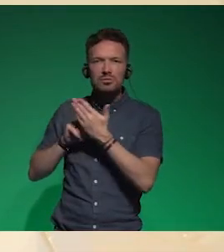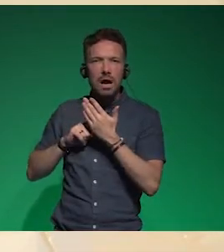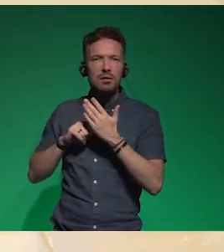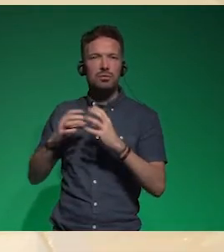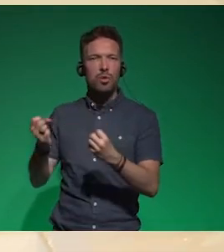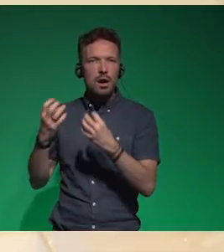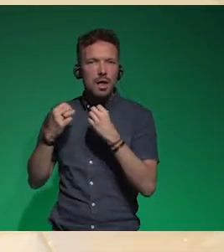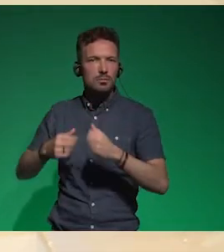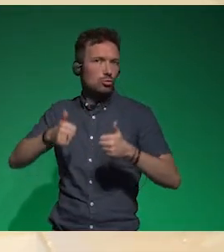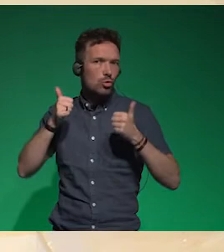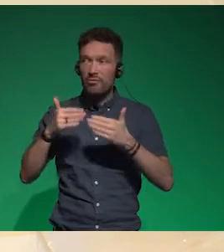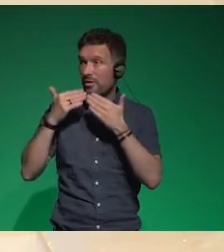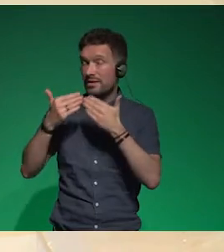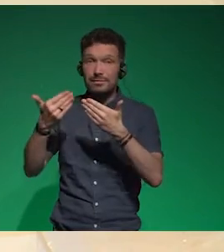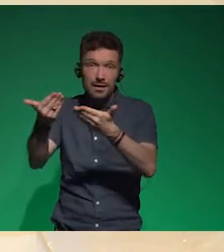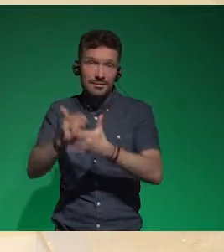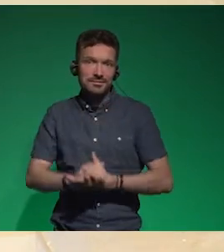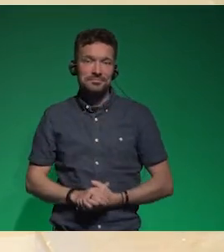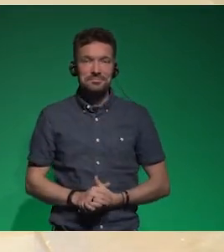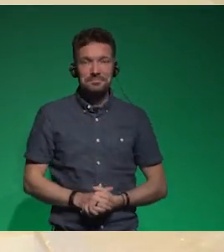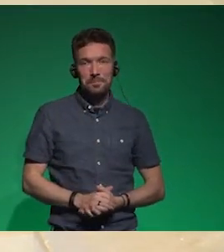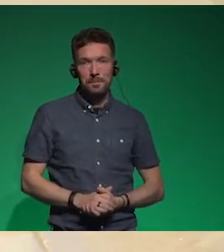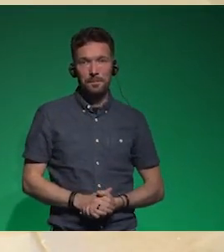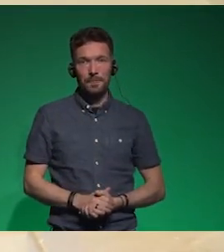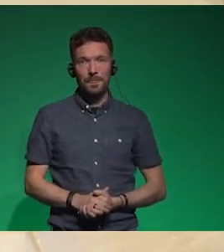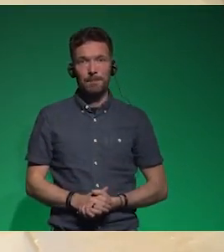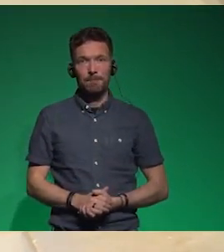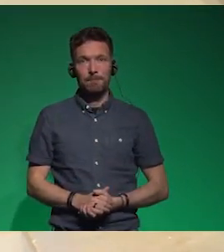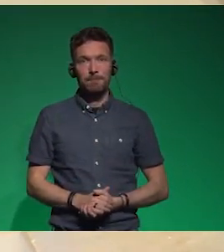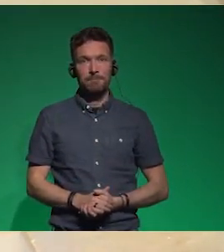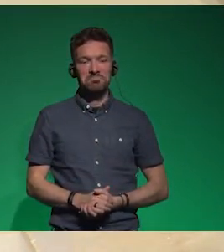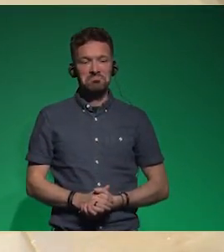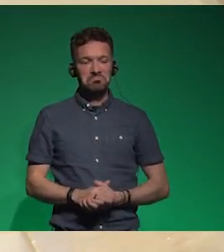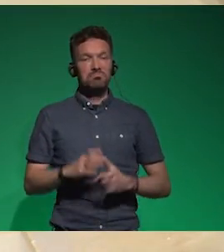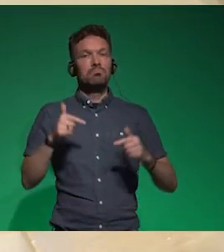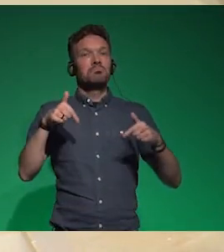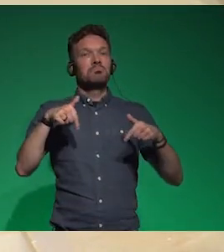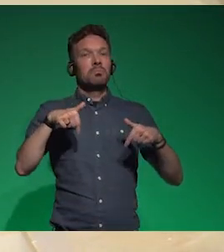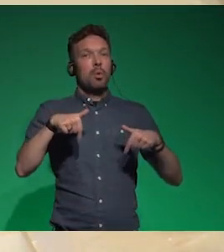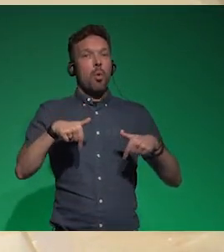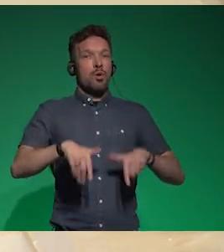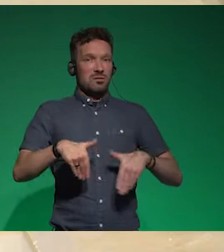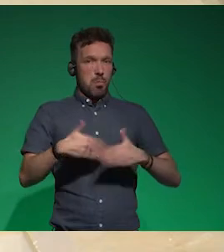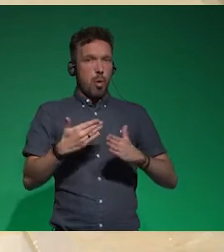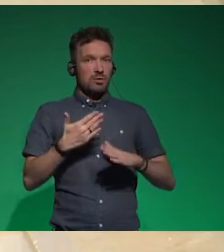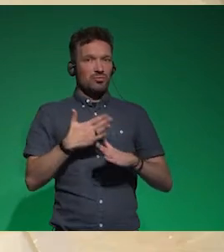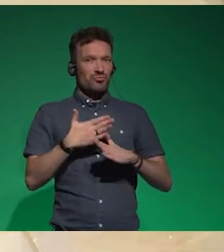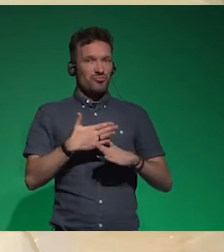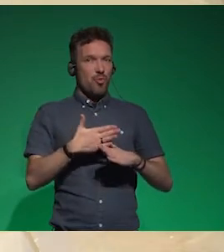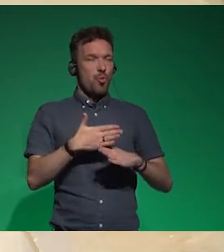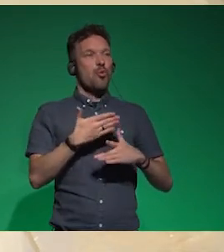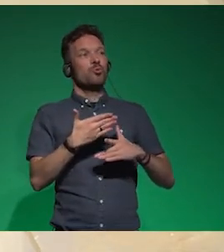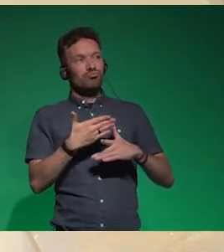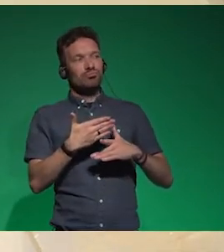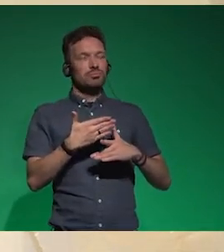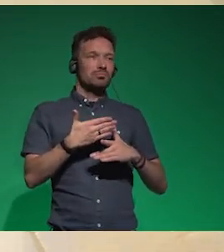we have done it in the morning hours already, I would like to actually also open up to the